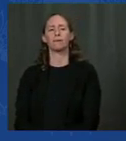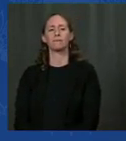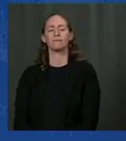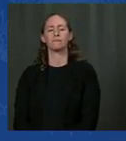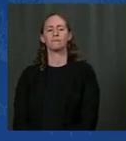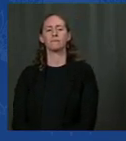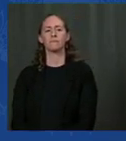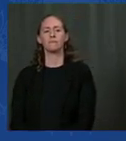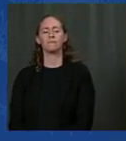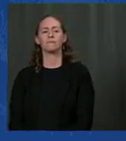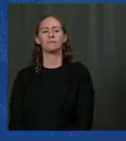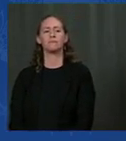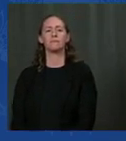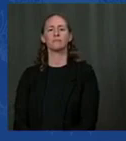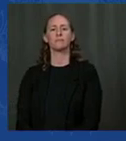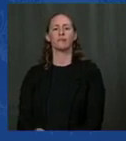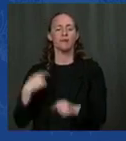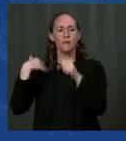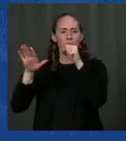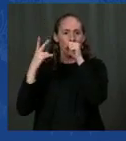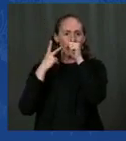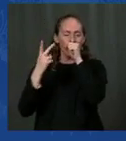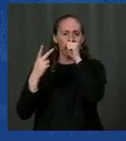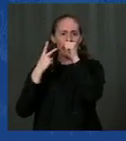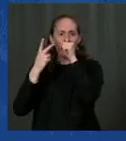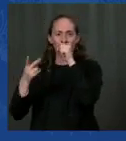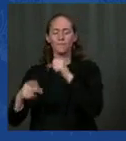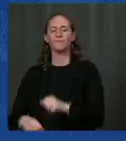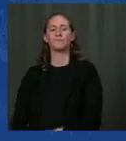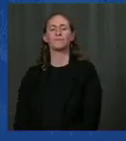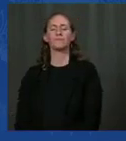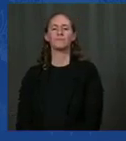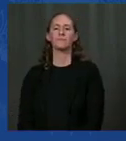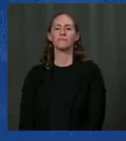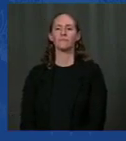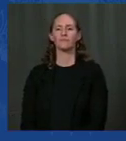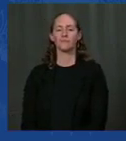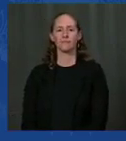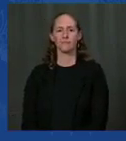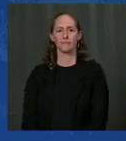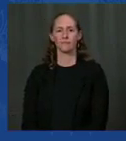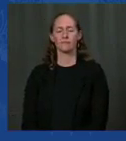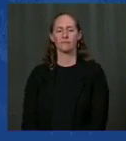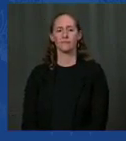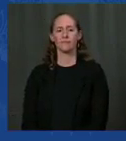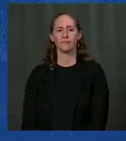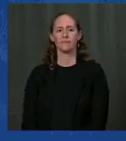these countries. A lot of our veterans and their families have gone through hell.